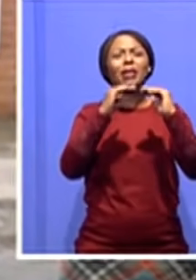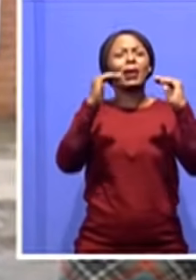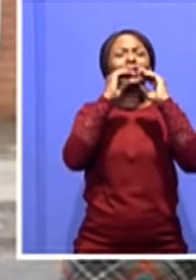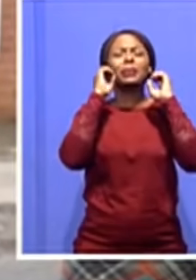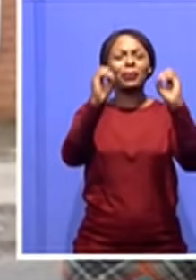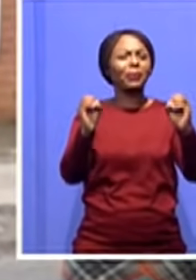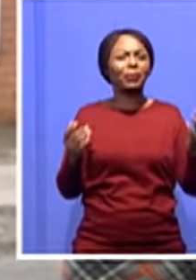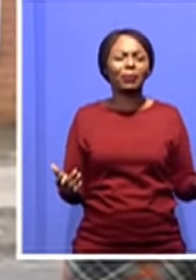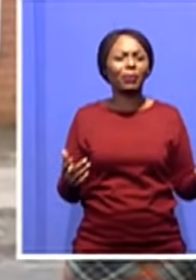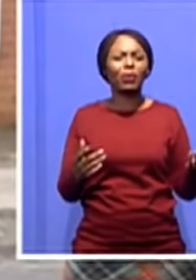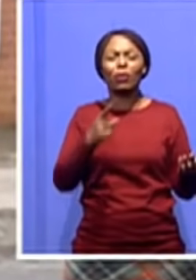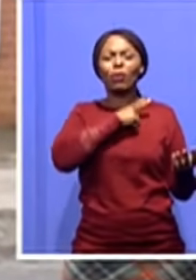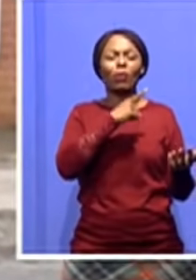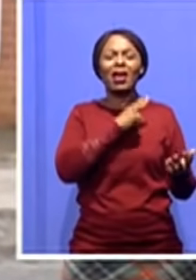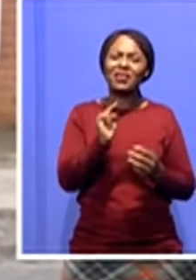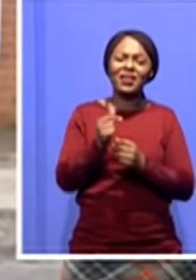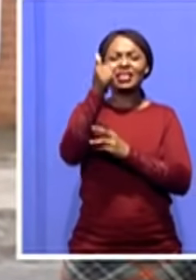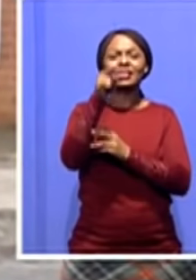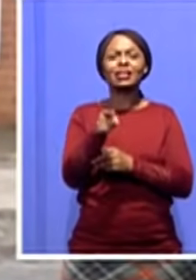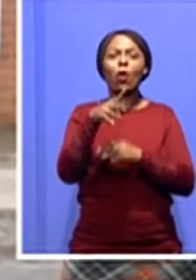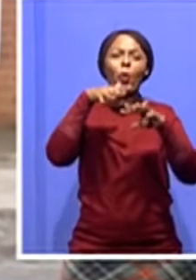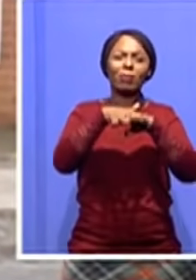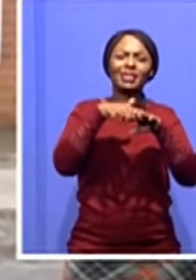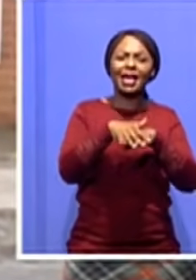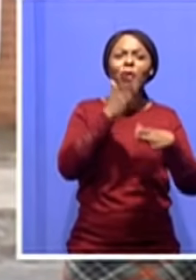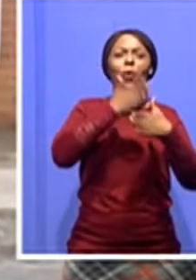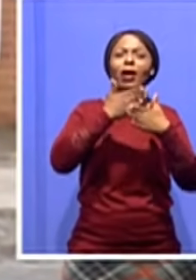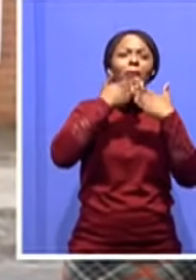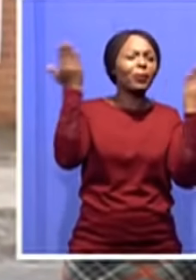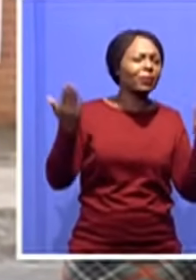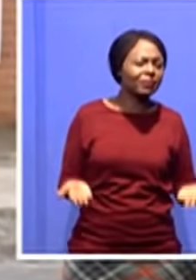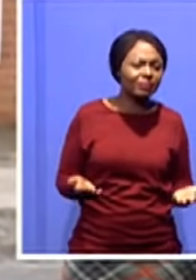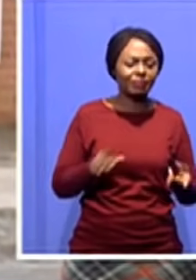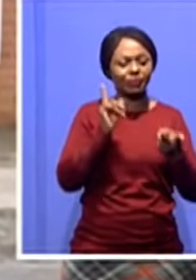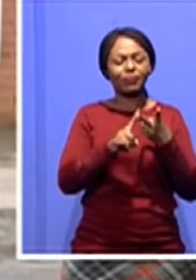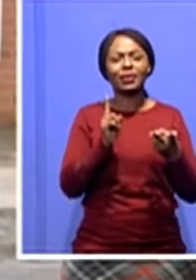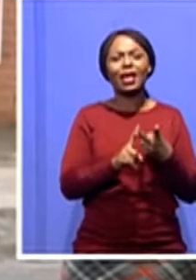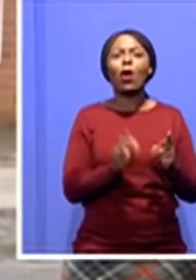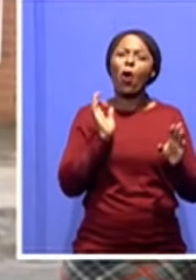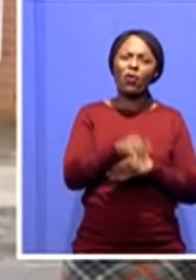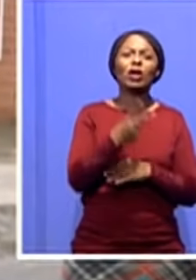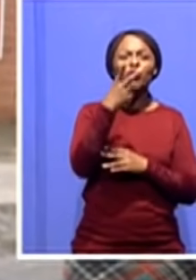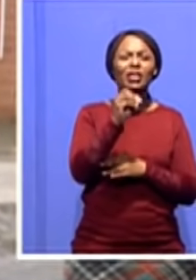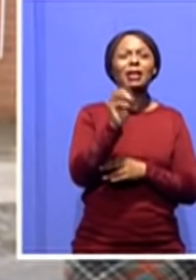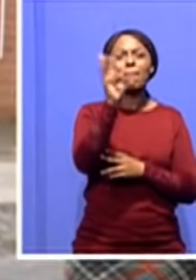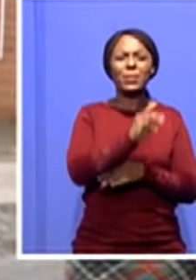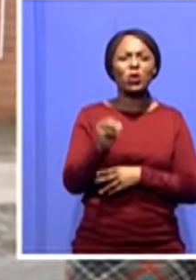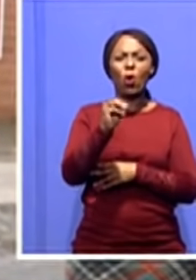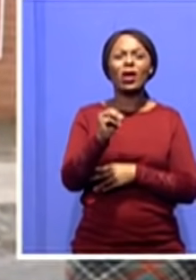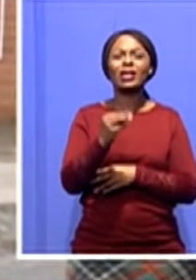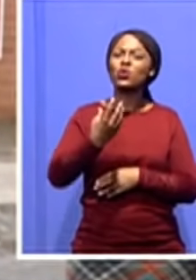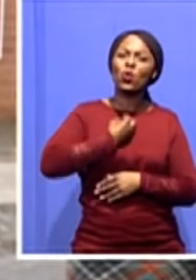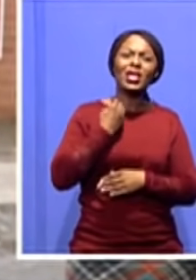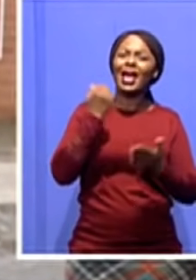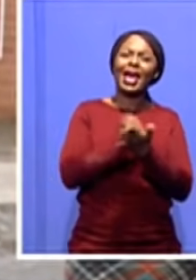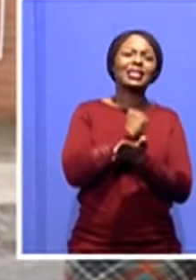have websites that are not working. So now they're excluding over 20 million of youth who are not registered to vote, right? Then